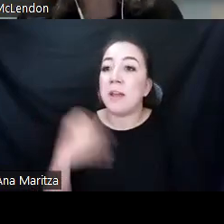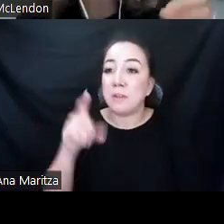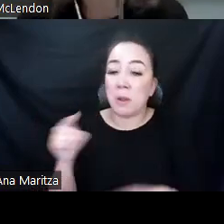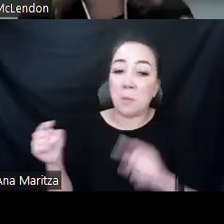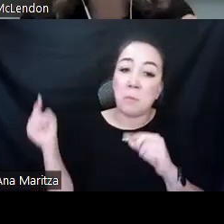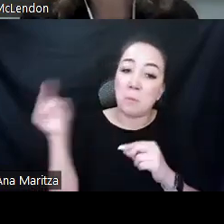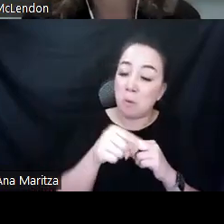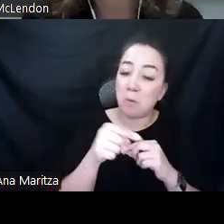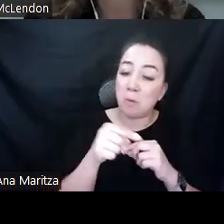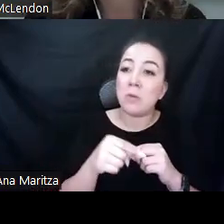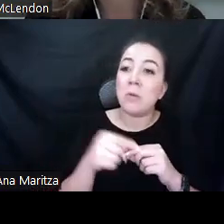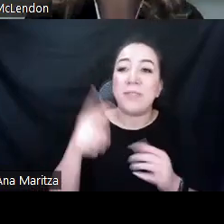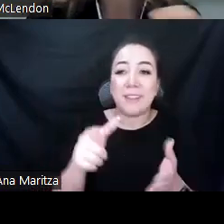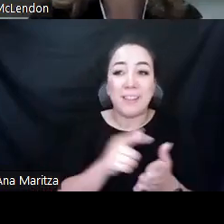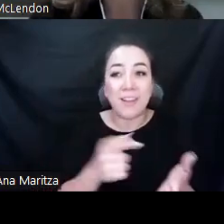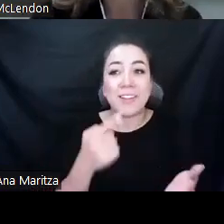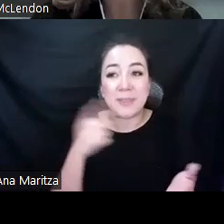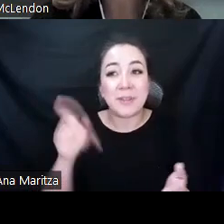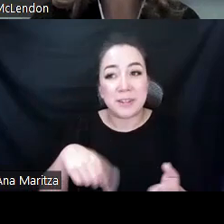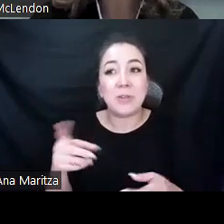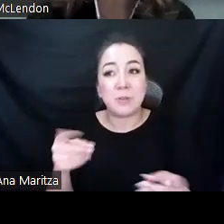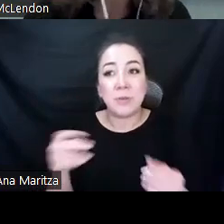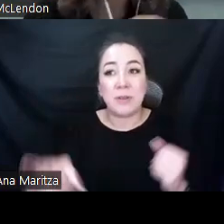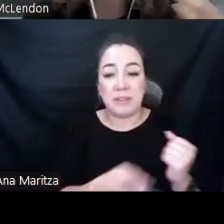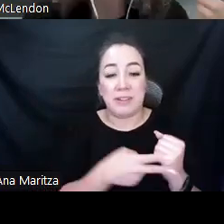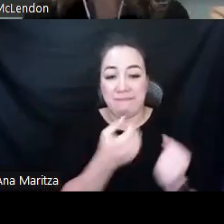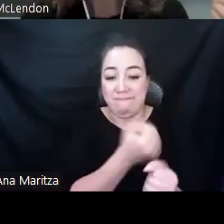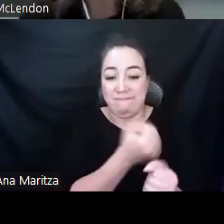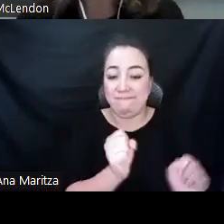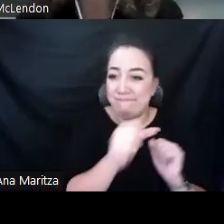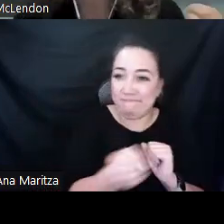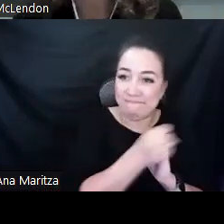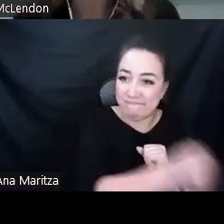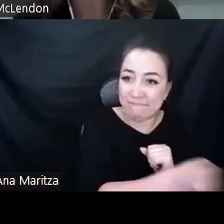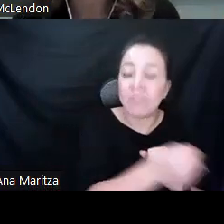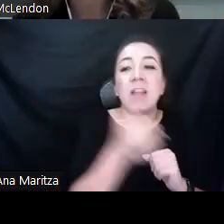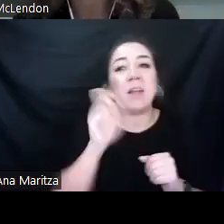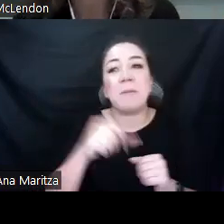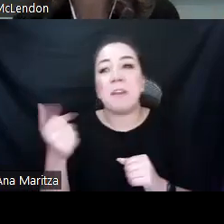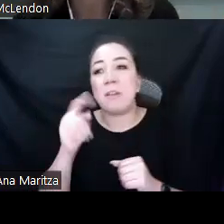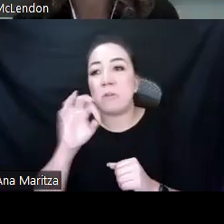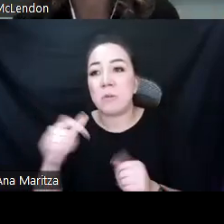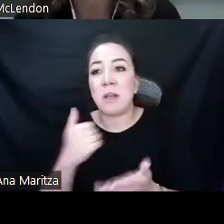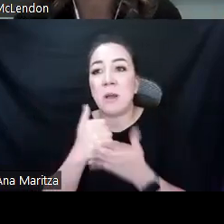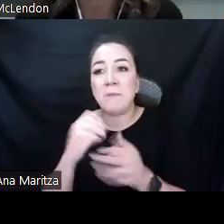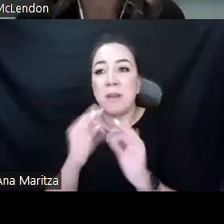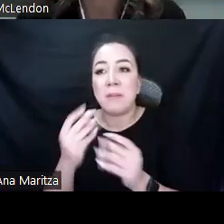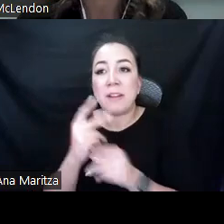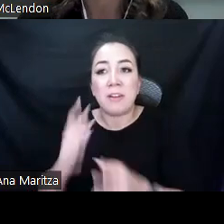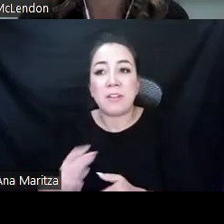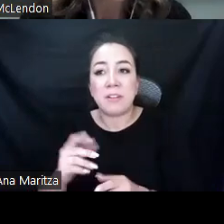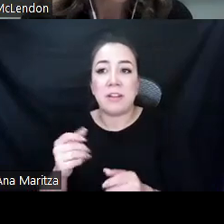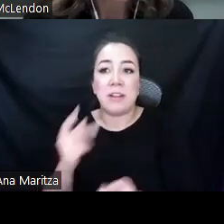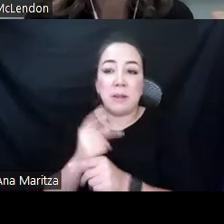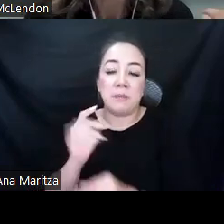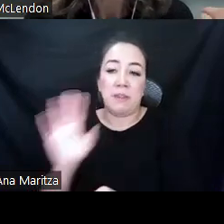to, you know what, this is what the law says we need to do. We need to store it in this way right now. It can just be another tool to help family caregivers do what they need to keep their loved ones